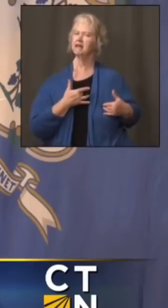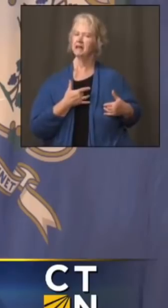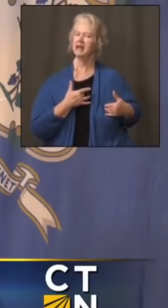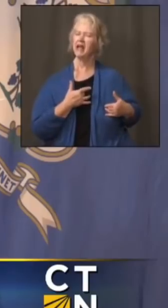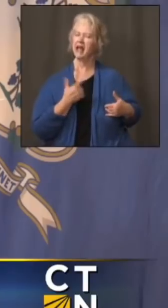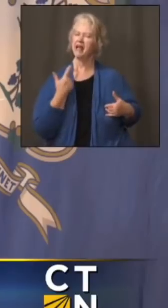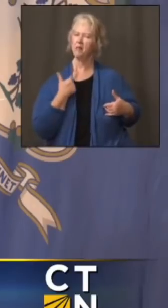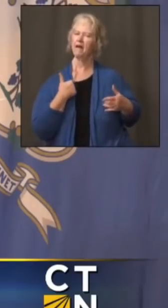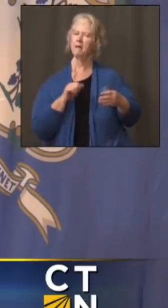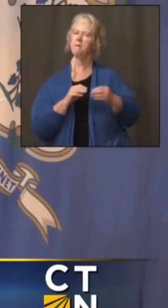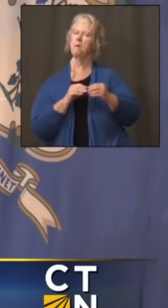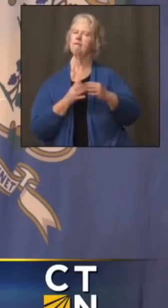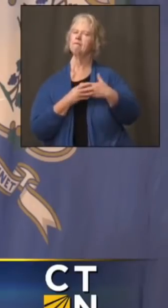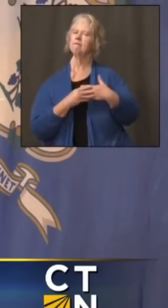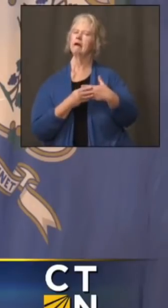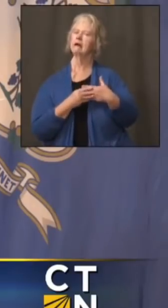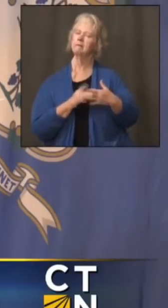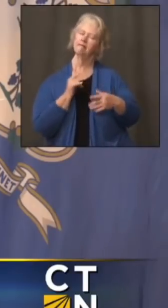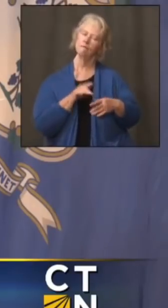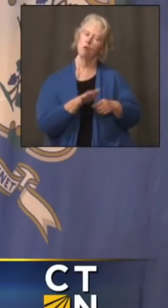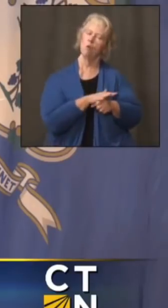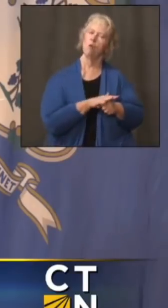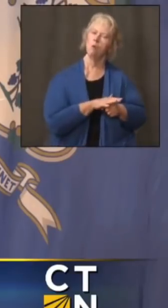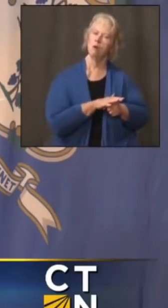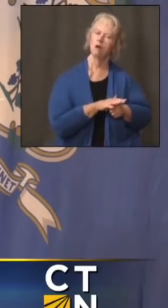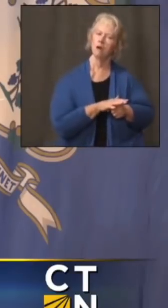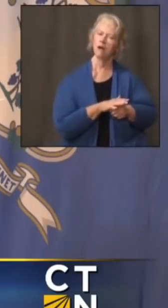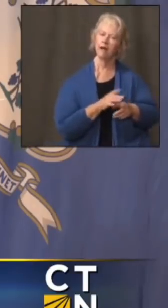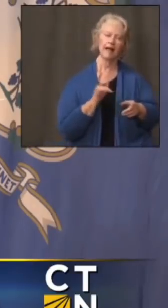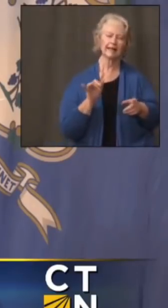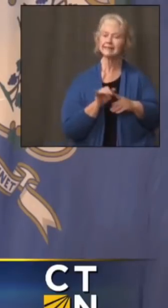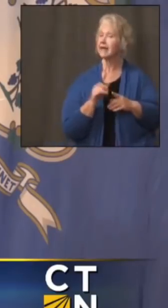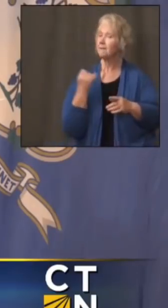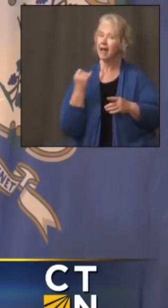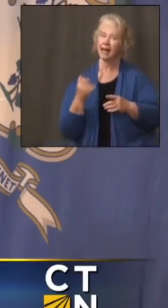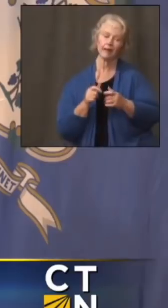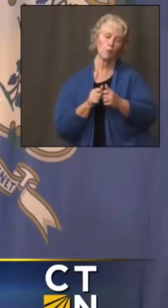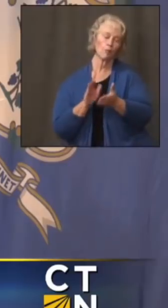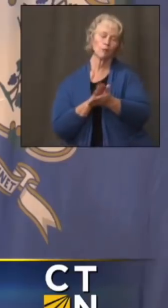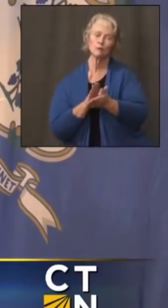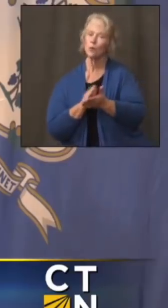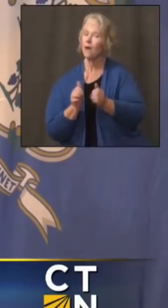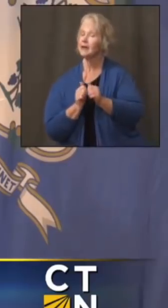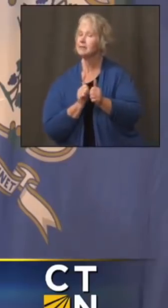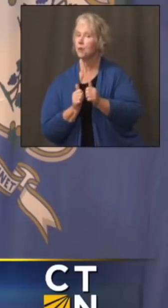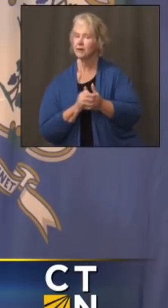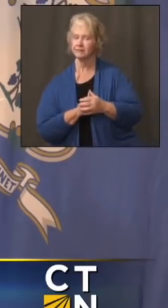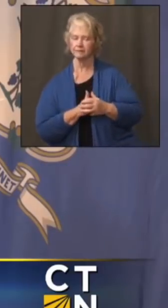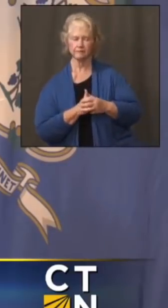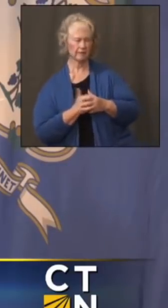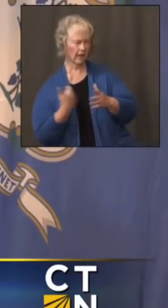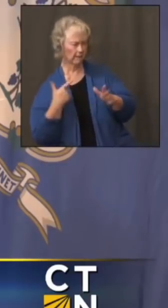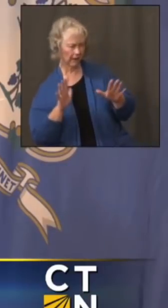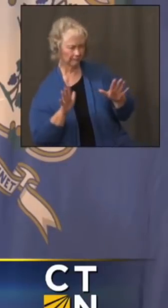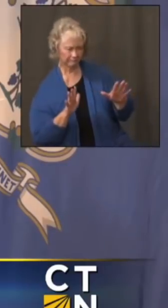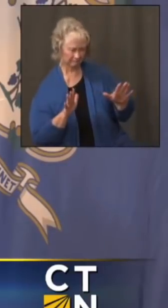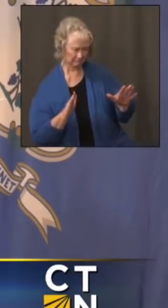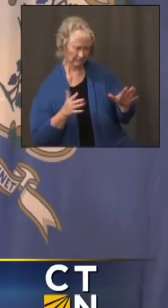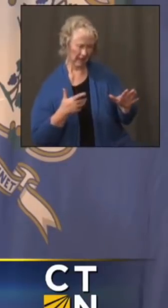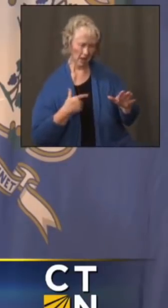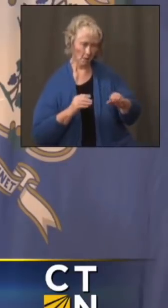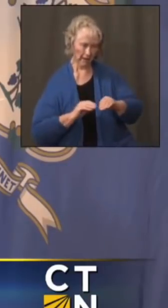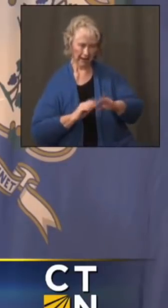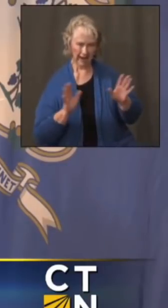can give some discretion locally, and it follows on what we're doing with schools and sports. To clarify, though,